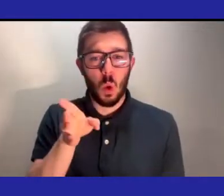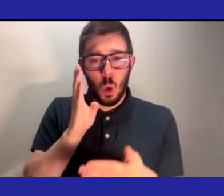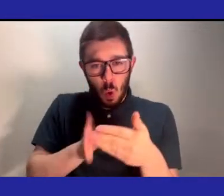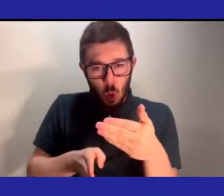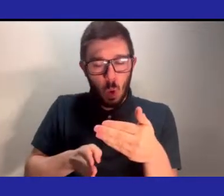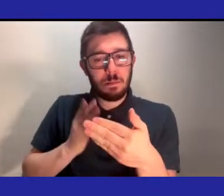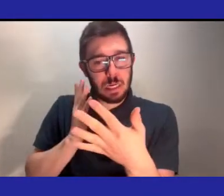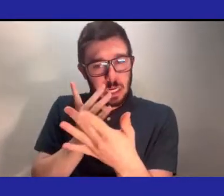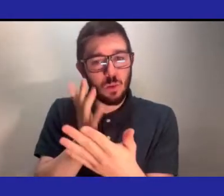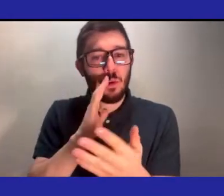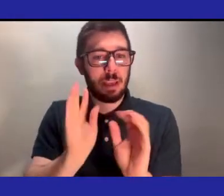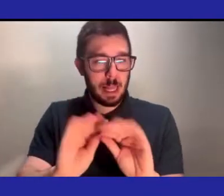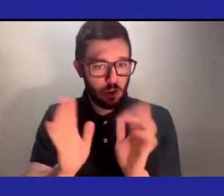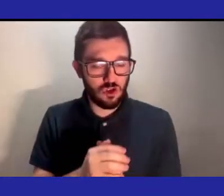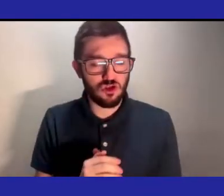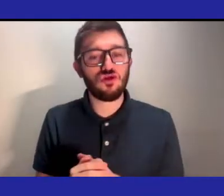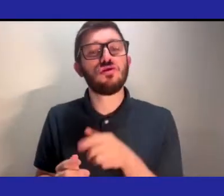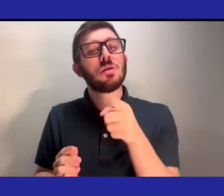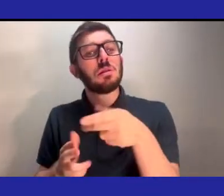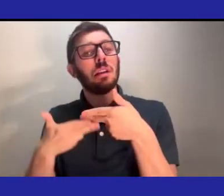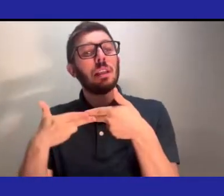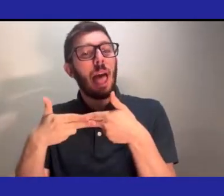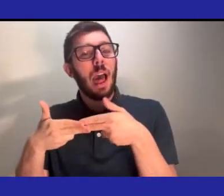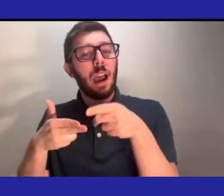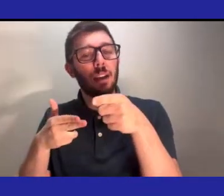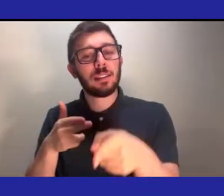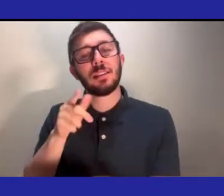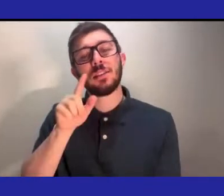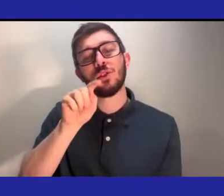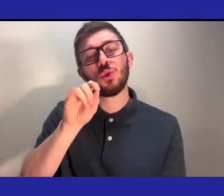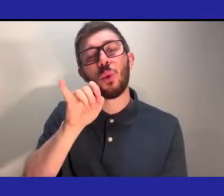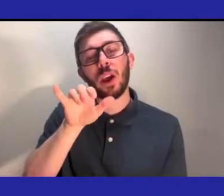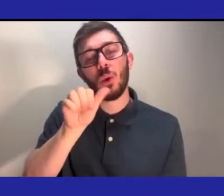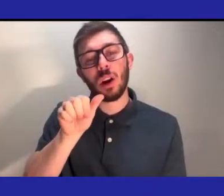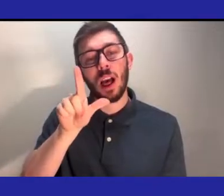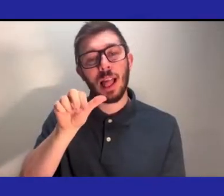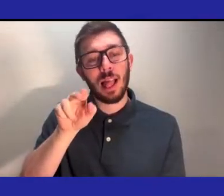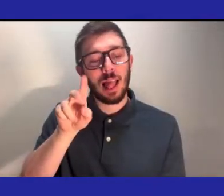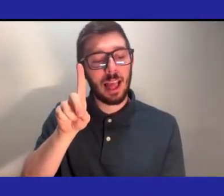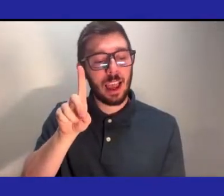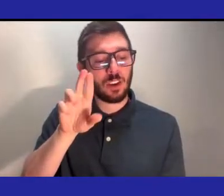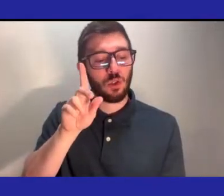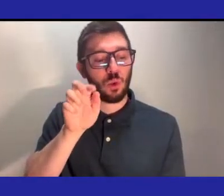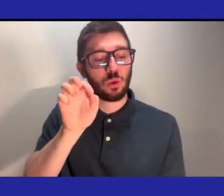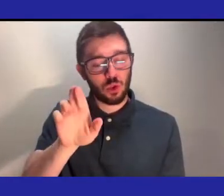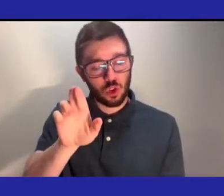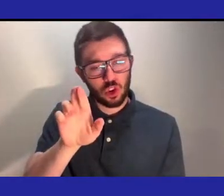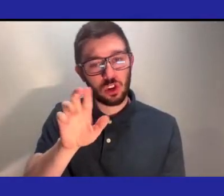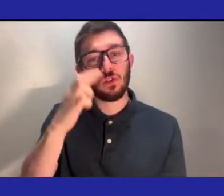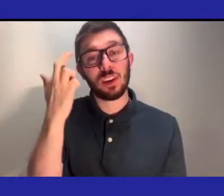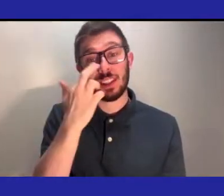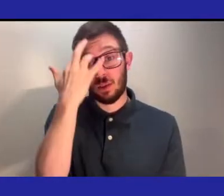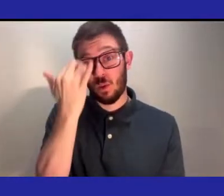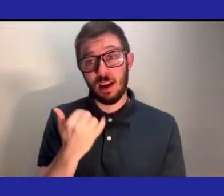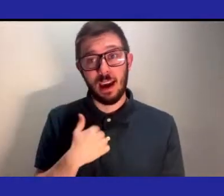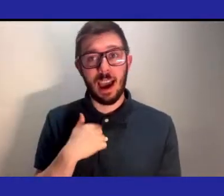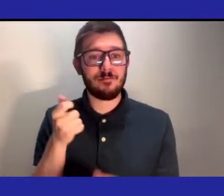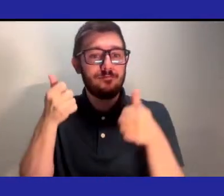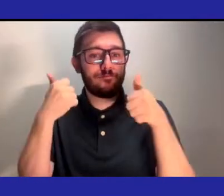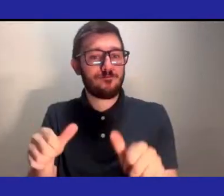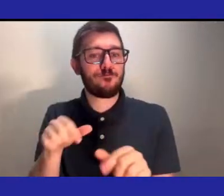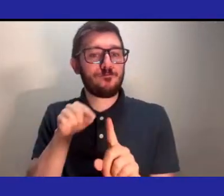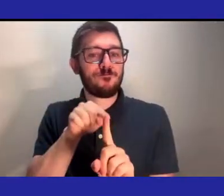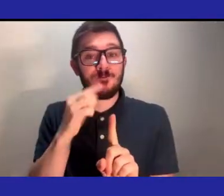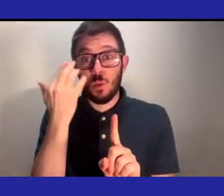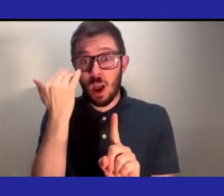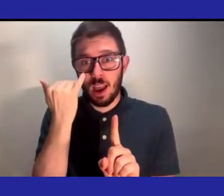a slide of a Toyota Land Cruiser. And the reason I put this up is that it's one of the most reliable